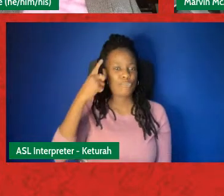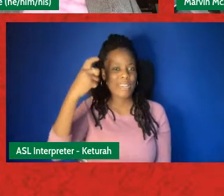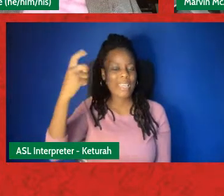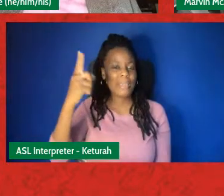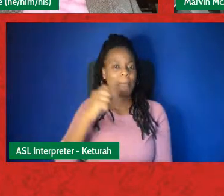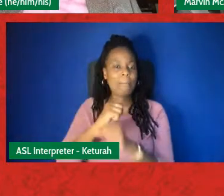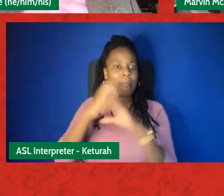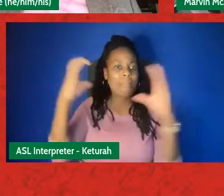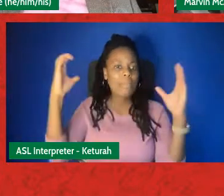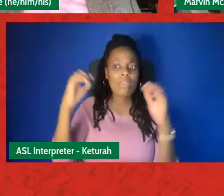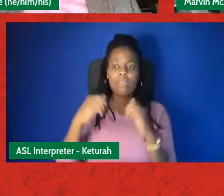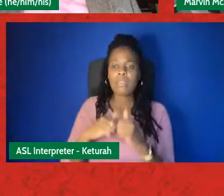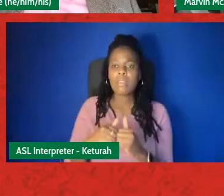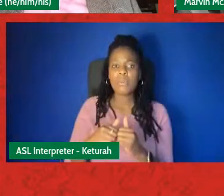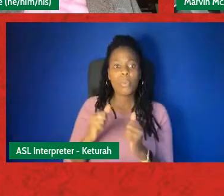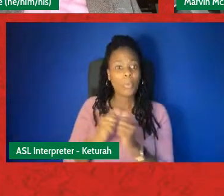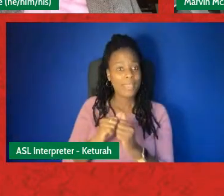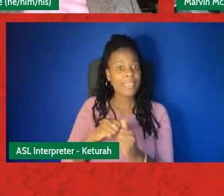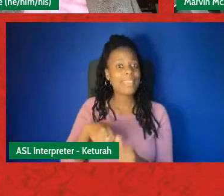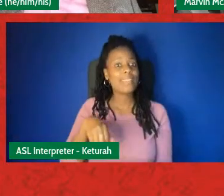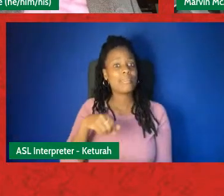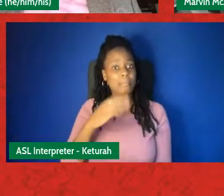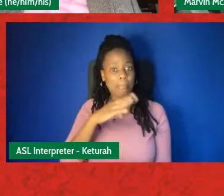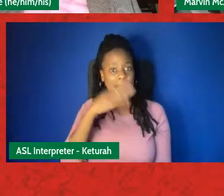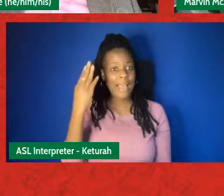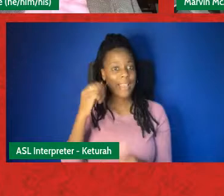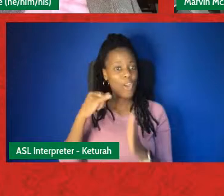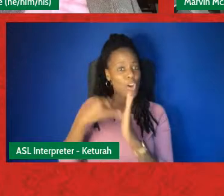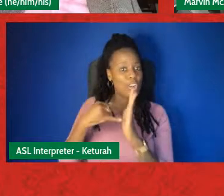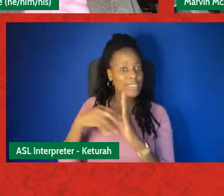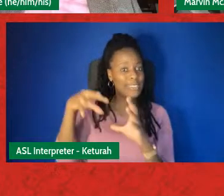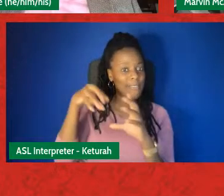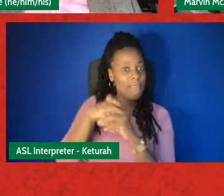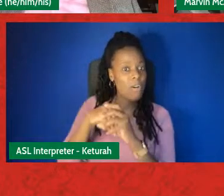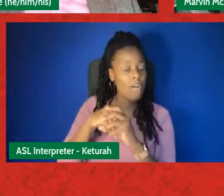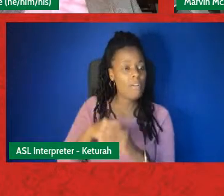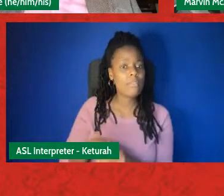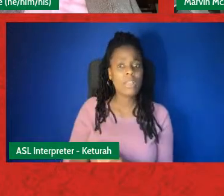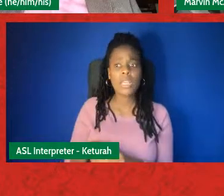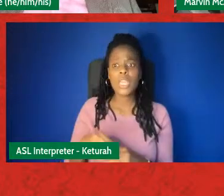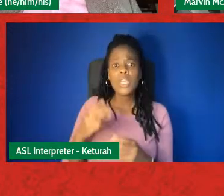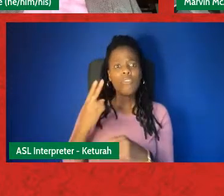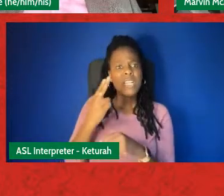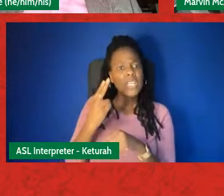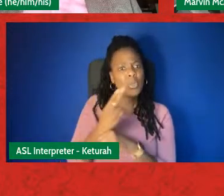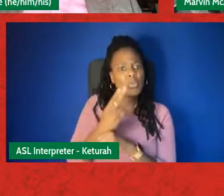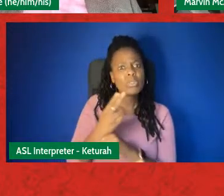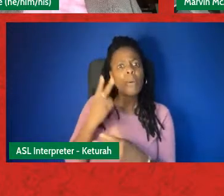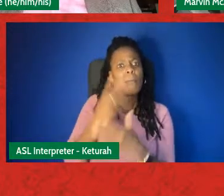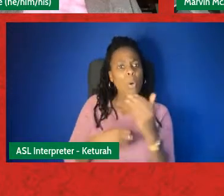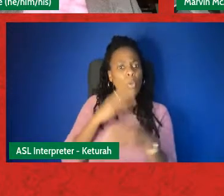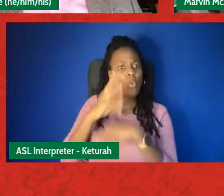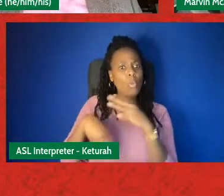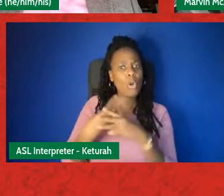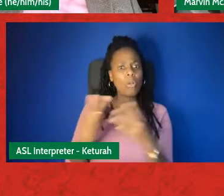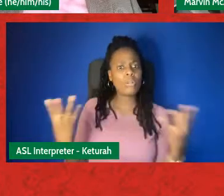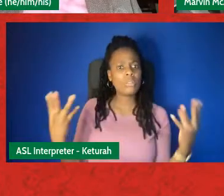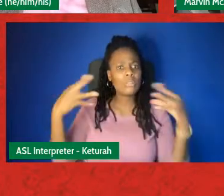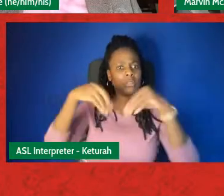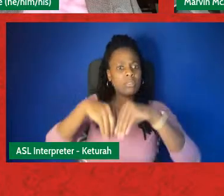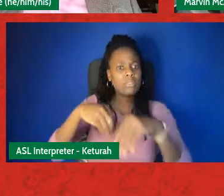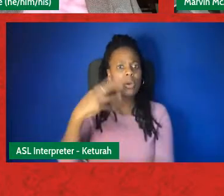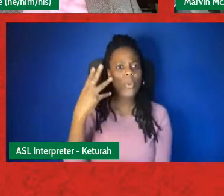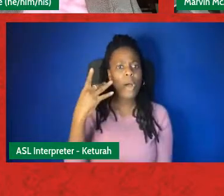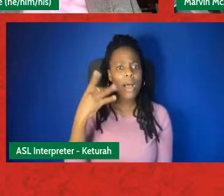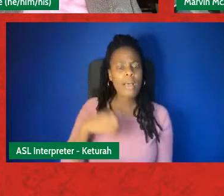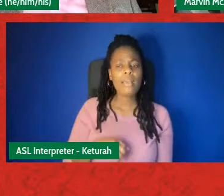artists that were involved in that. And the reason that he incorporated both worlds, I think, was because of the fact that, you know,